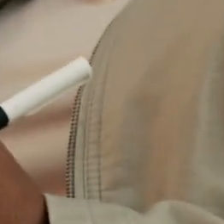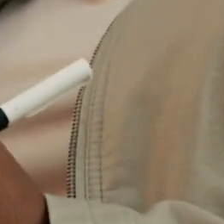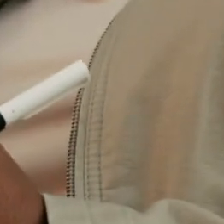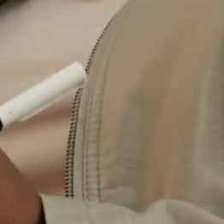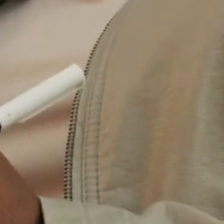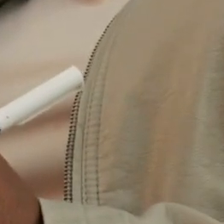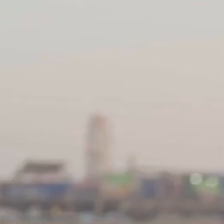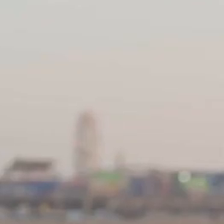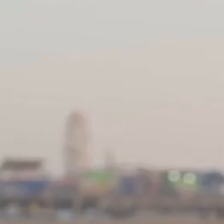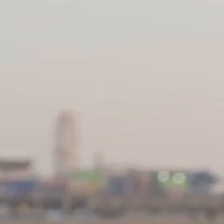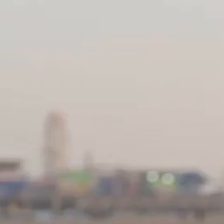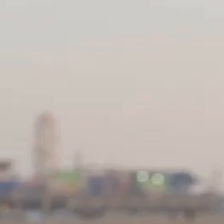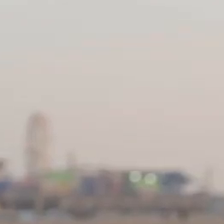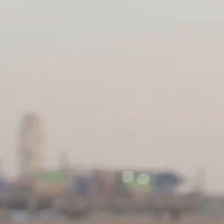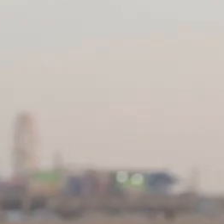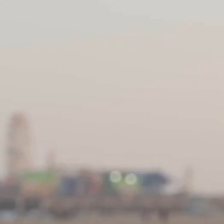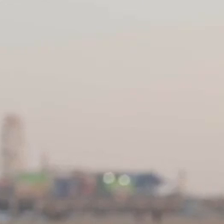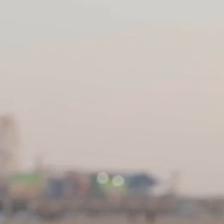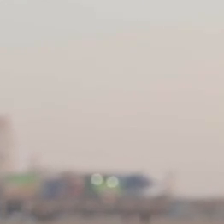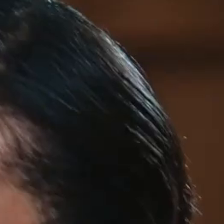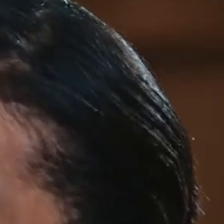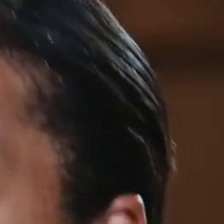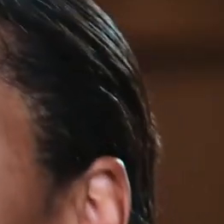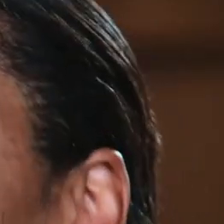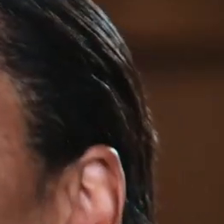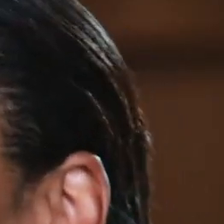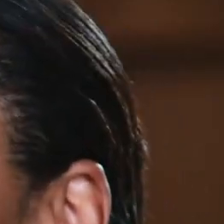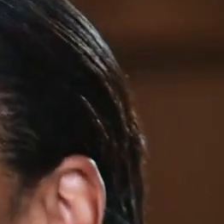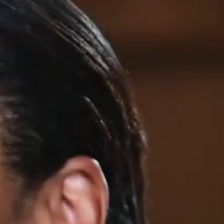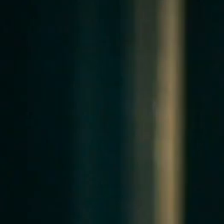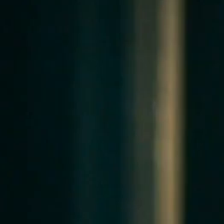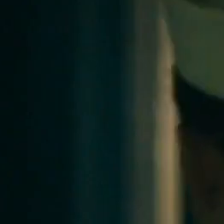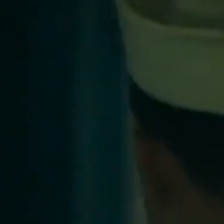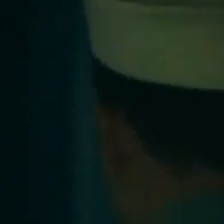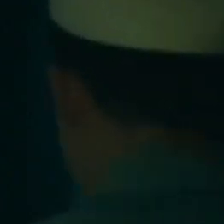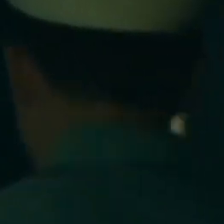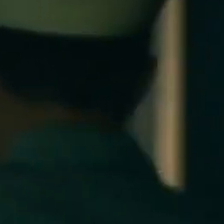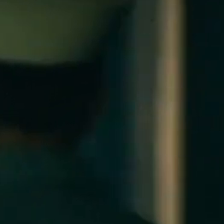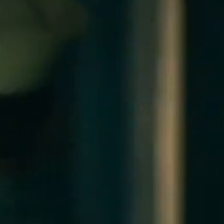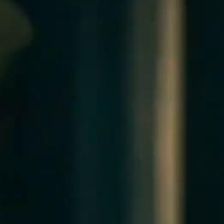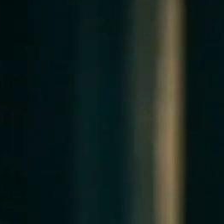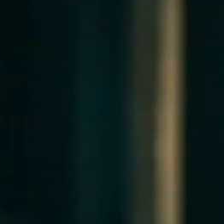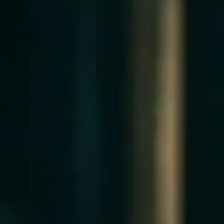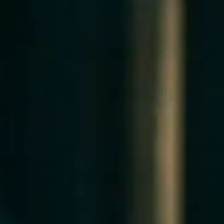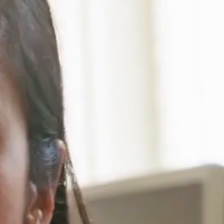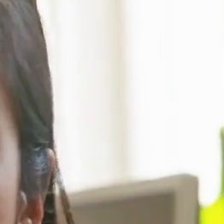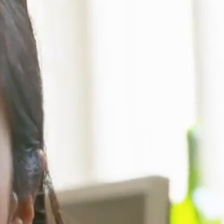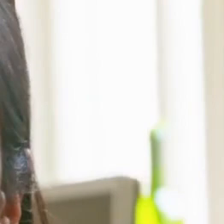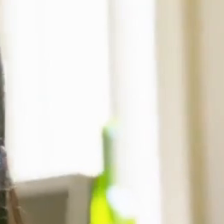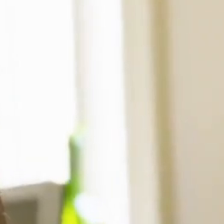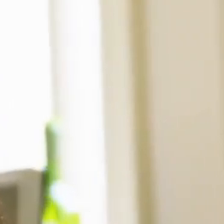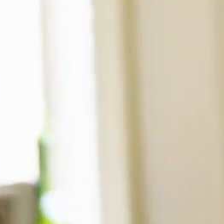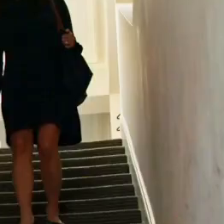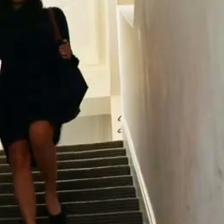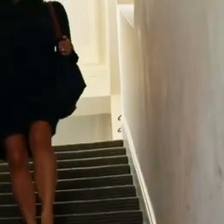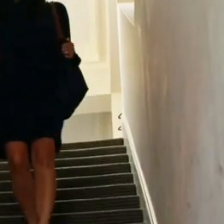biggest show on television, I'd have to pursue a completely different career path. My dreams were shattered. My whole